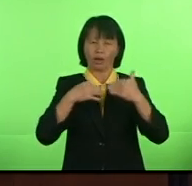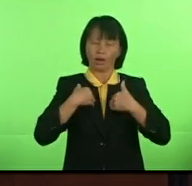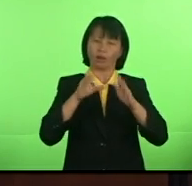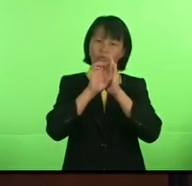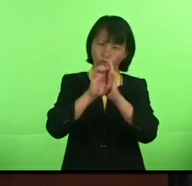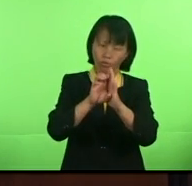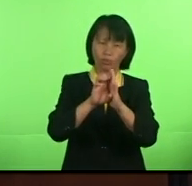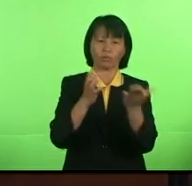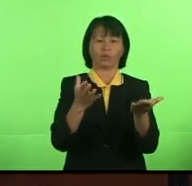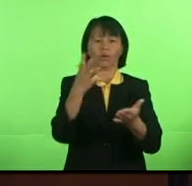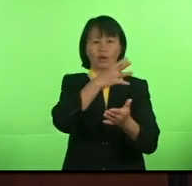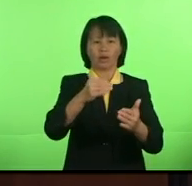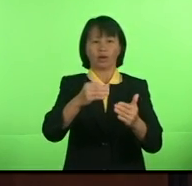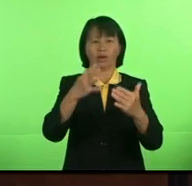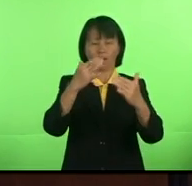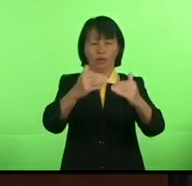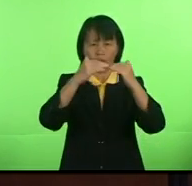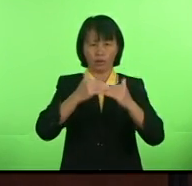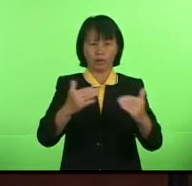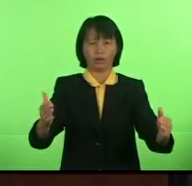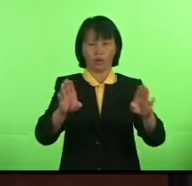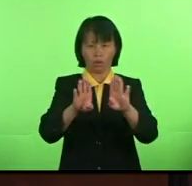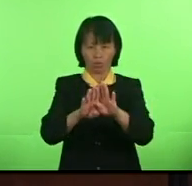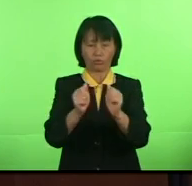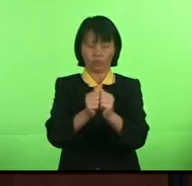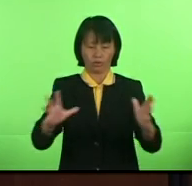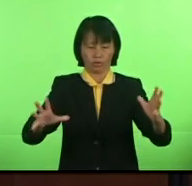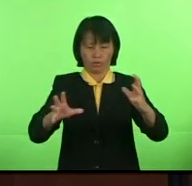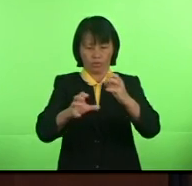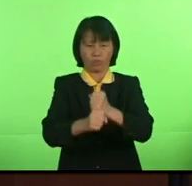as well, and it is closed by conclusion